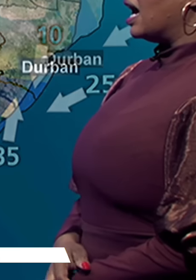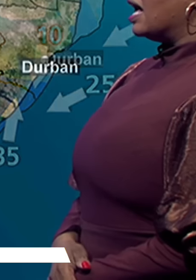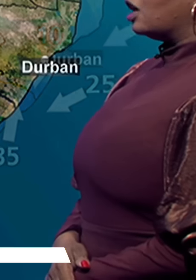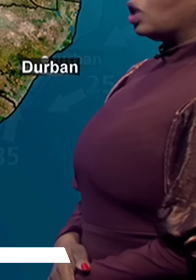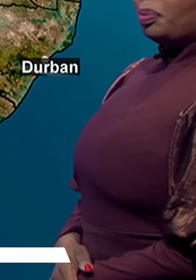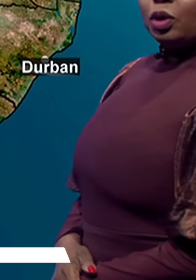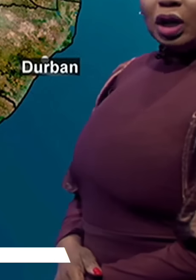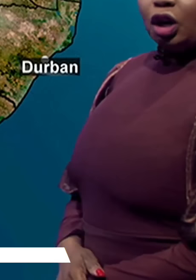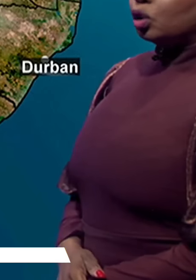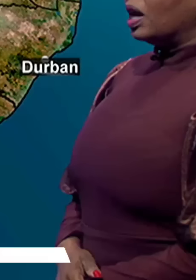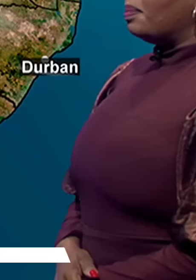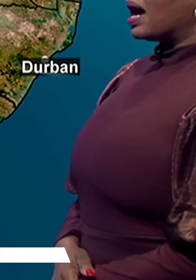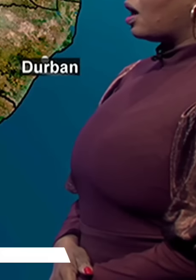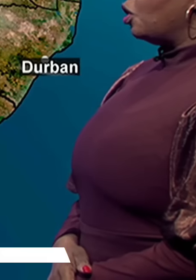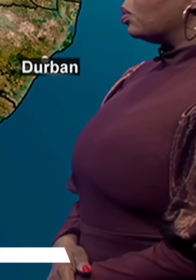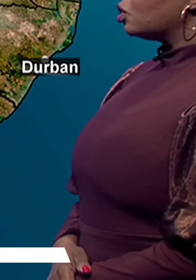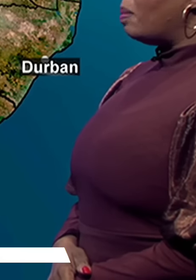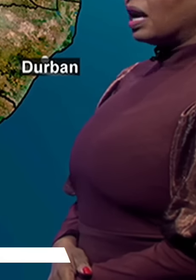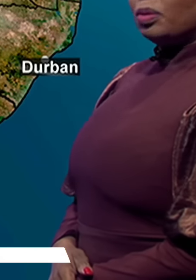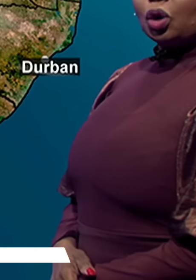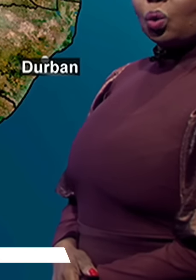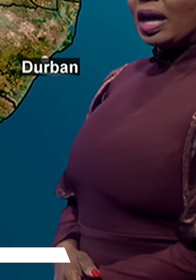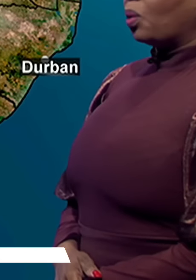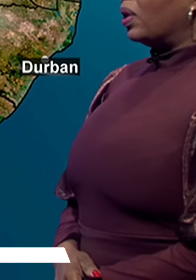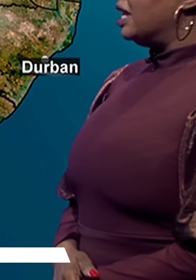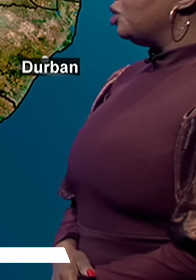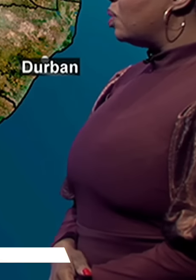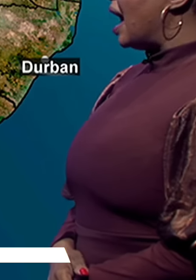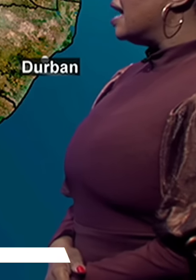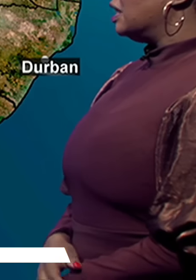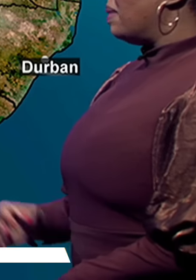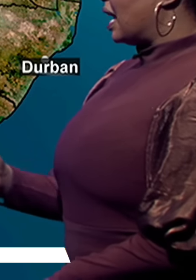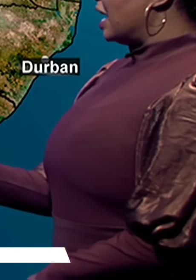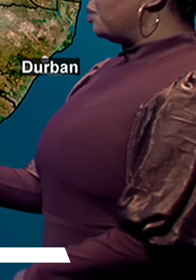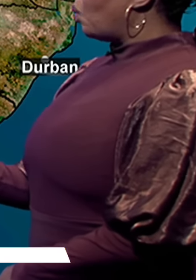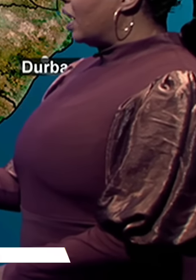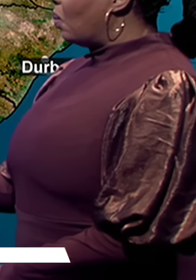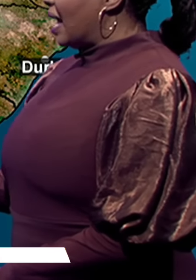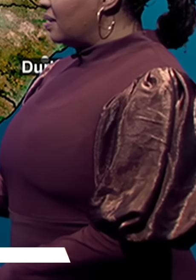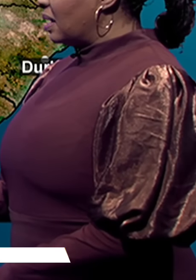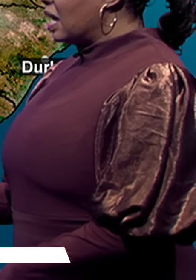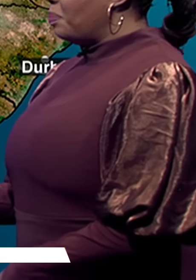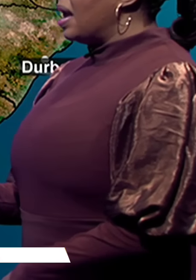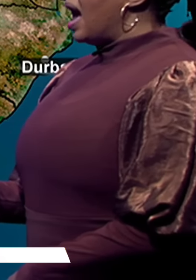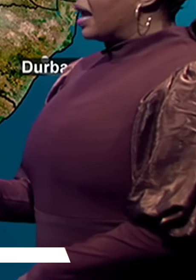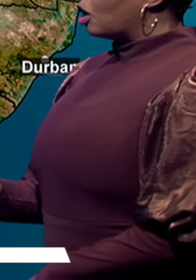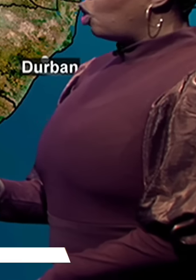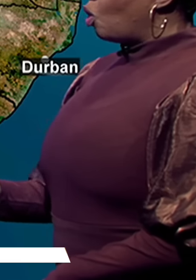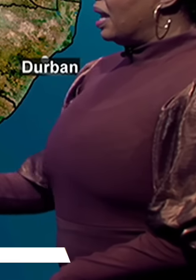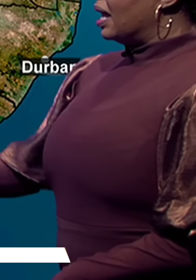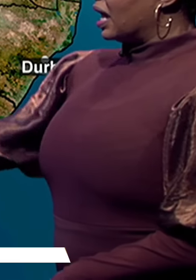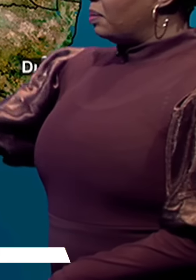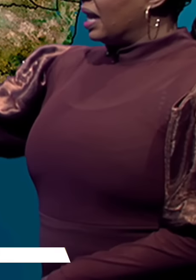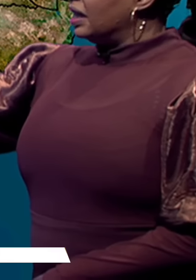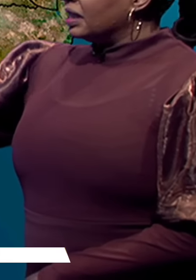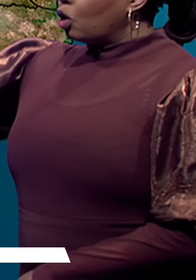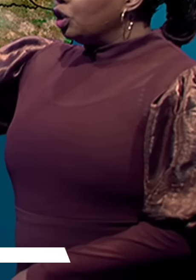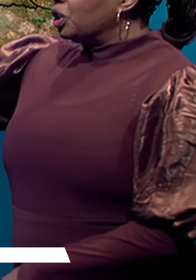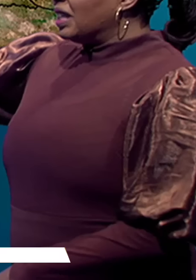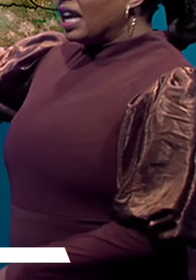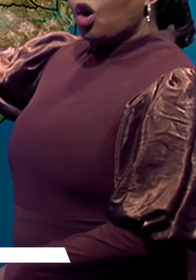tšeo tša naga ge re tswela pele jale le tsona ba kakanya boso ba re lemoša gore go tlabe go ne le dipula tša maatla ka dibe gona go la Eastern Cape a ke re tlhokomeleng ge re